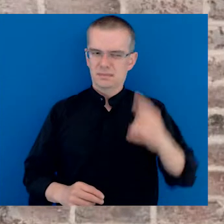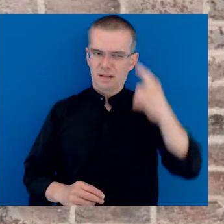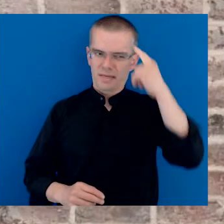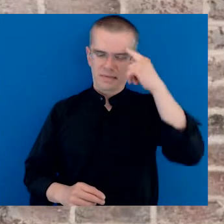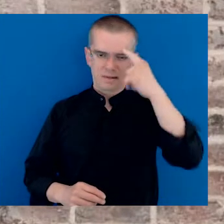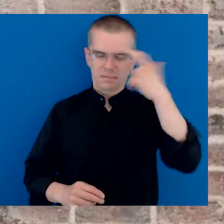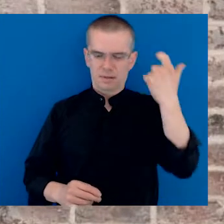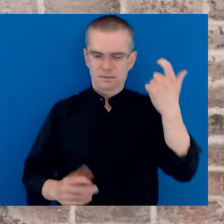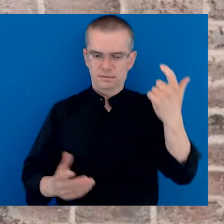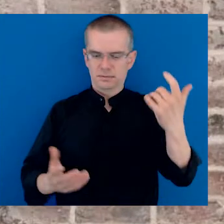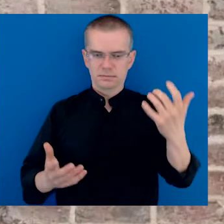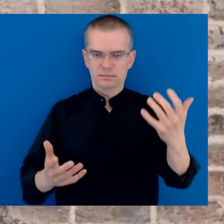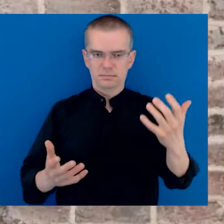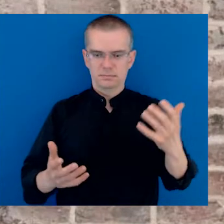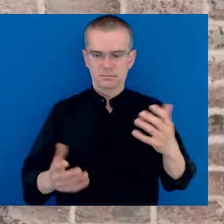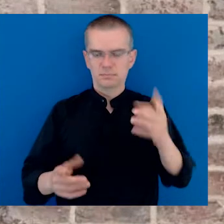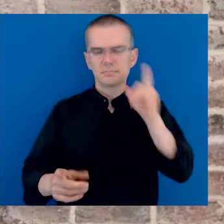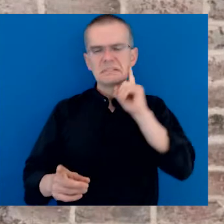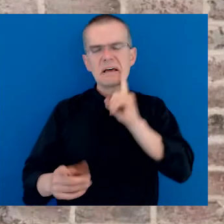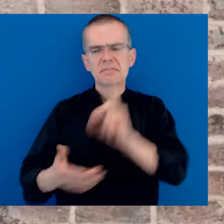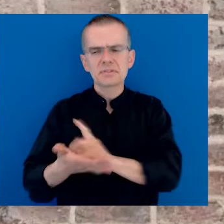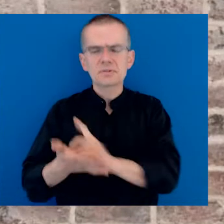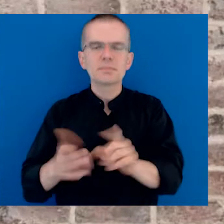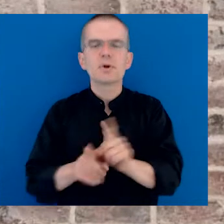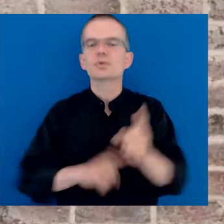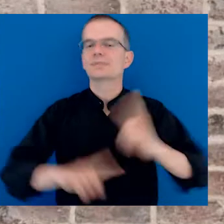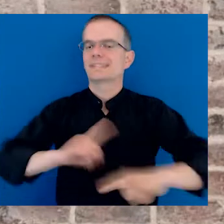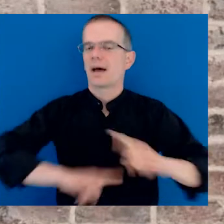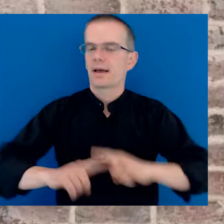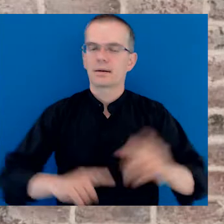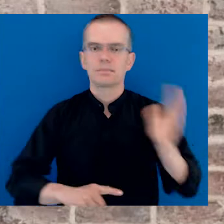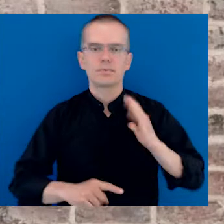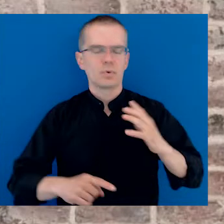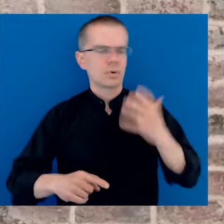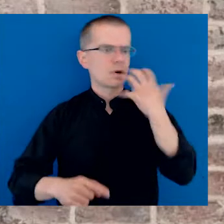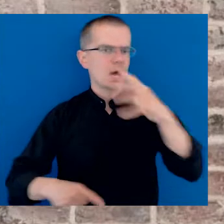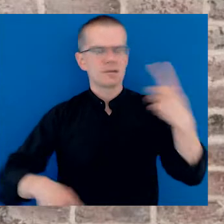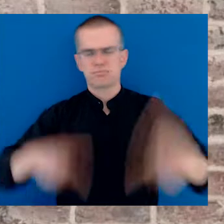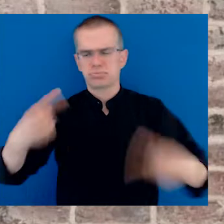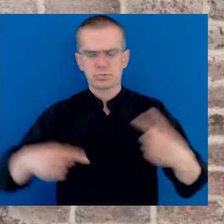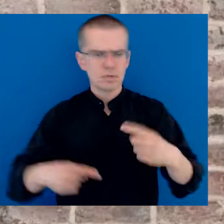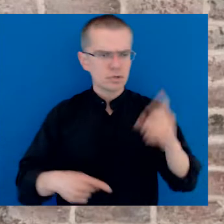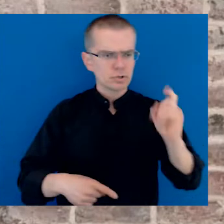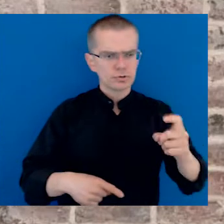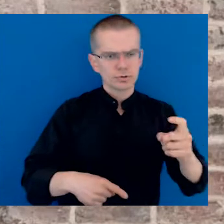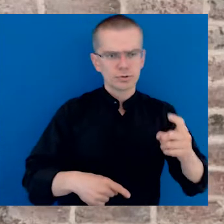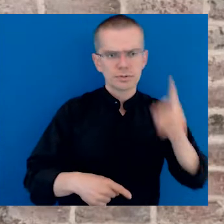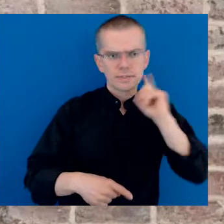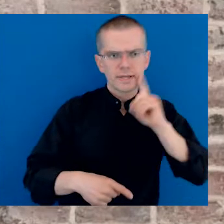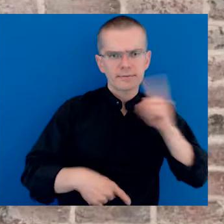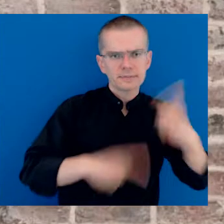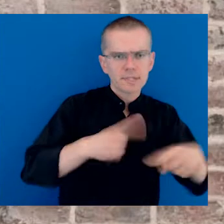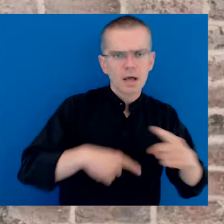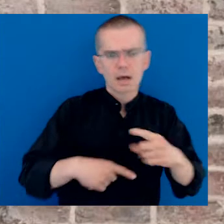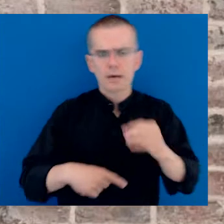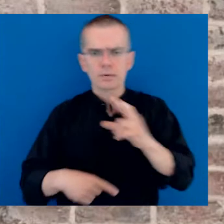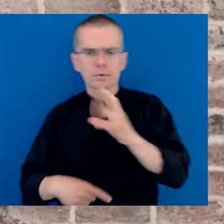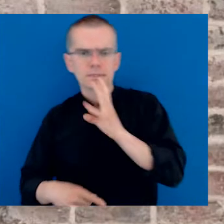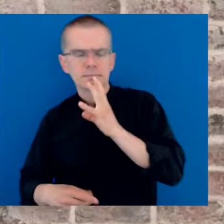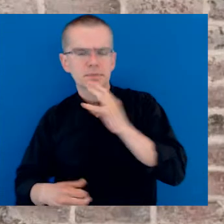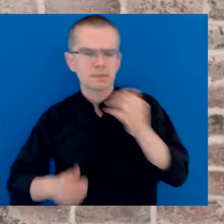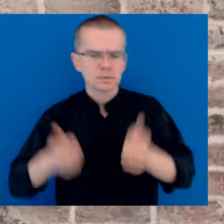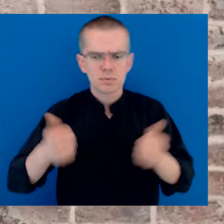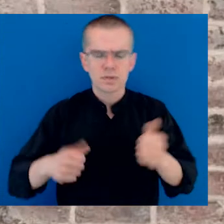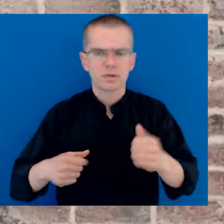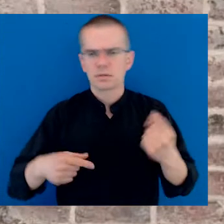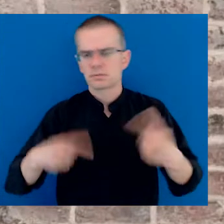a whole controversy about should deaf people sign or should they speak? Well, he didn't speak, you know. I think later when he married